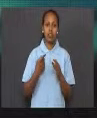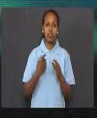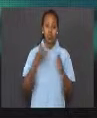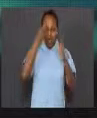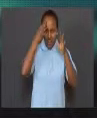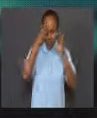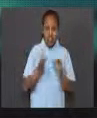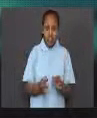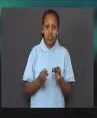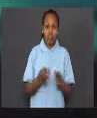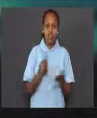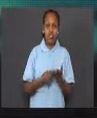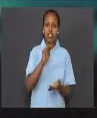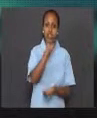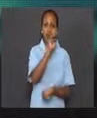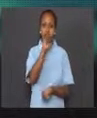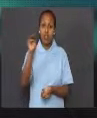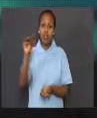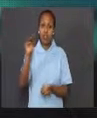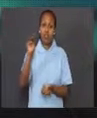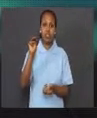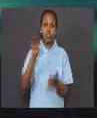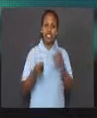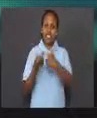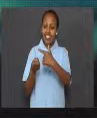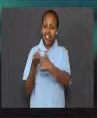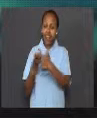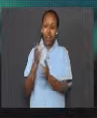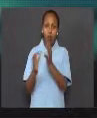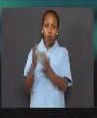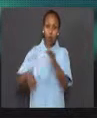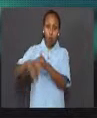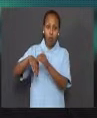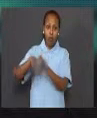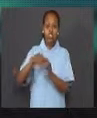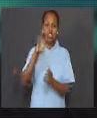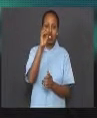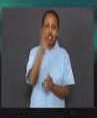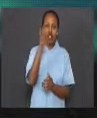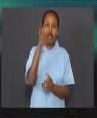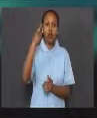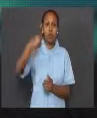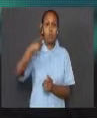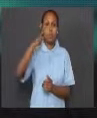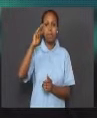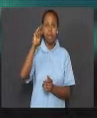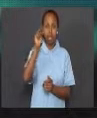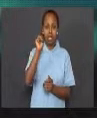conclude that the momentum of the second ball is 0 kilogram meters per